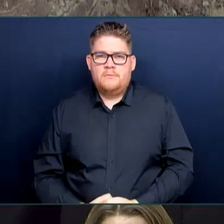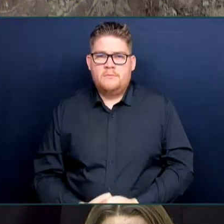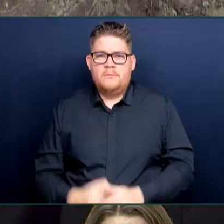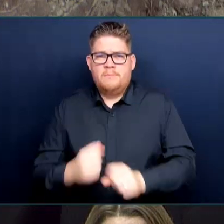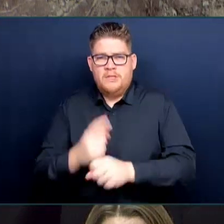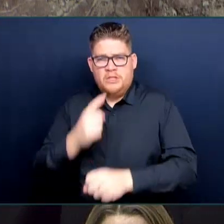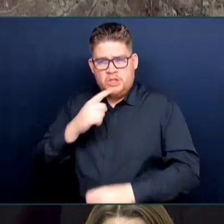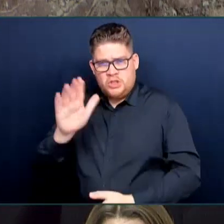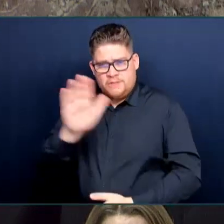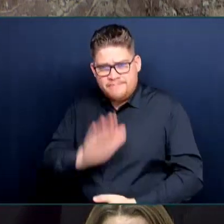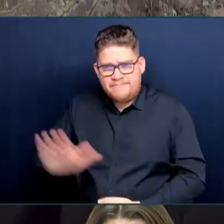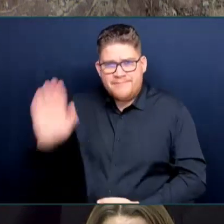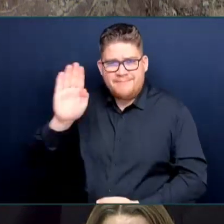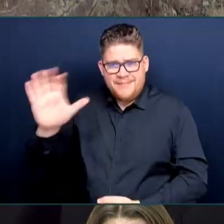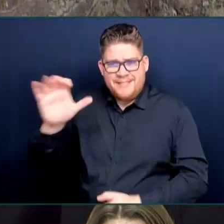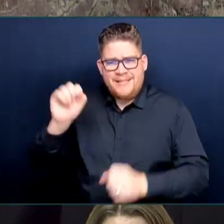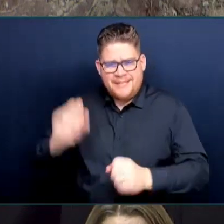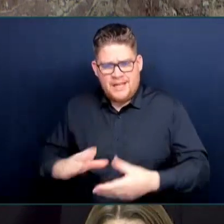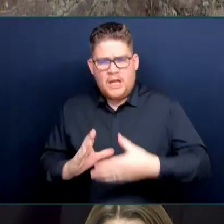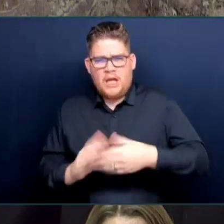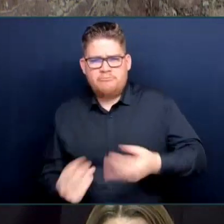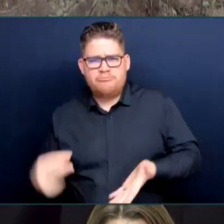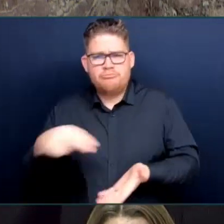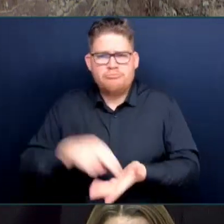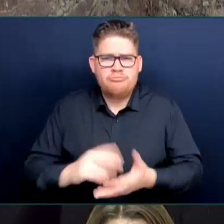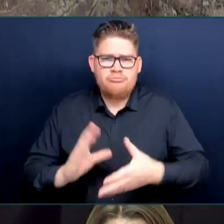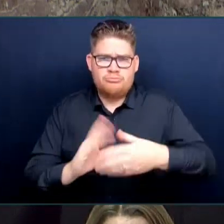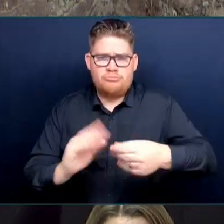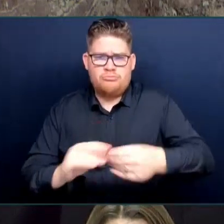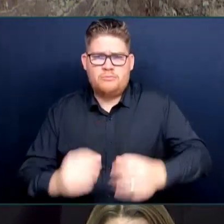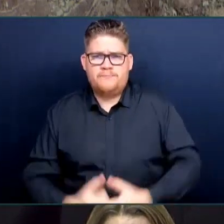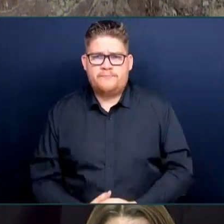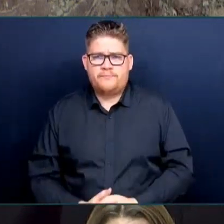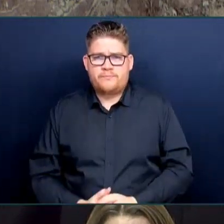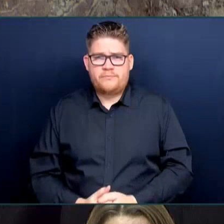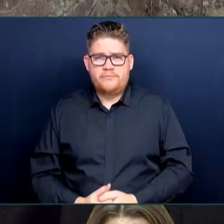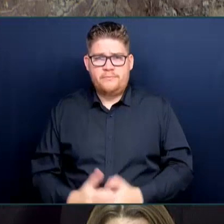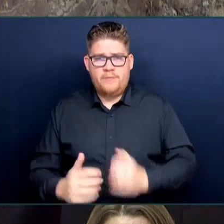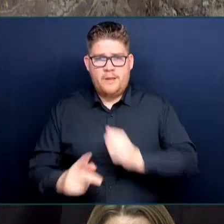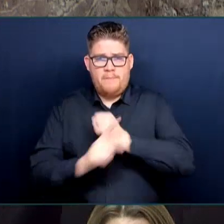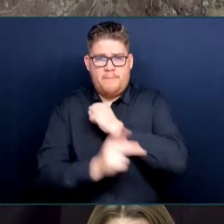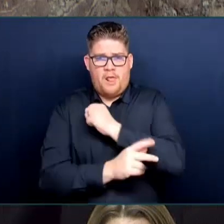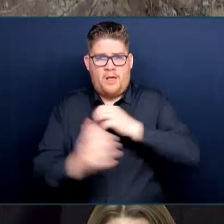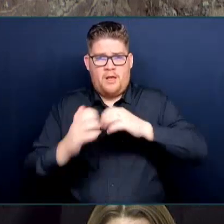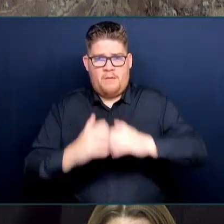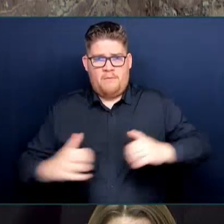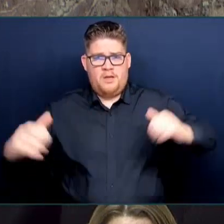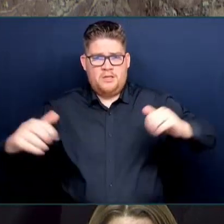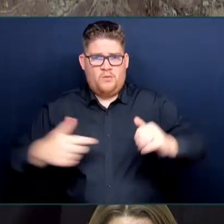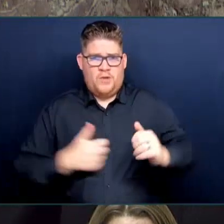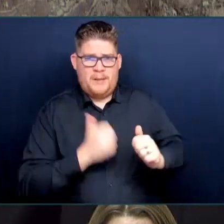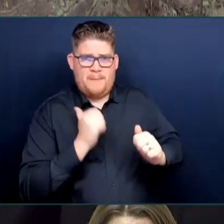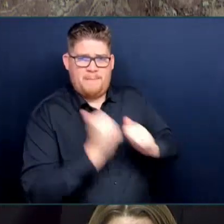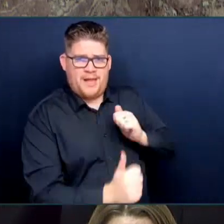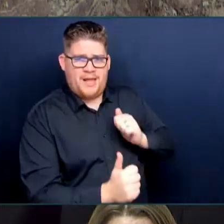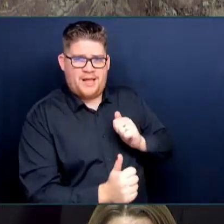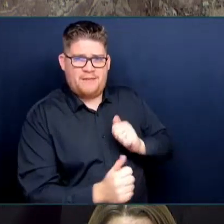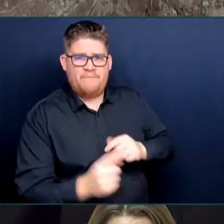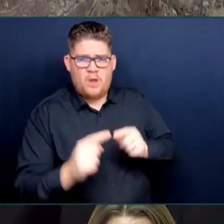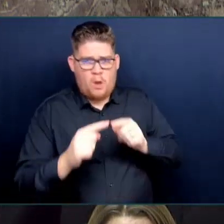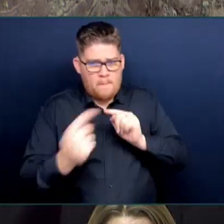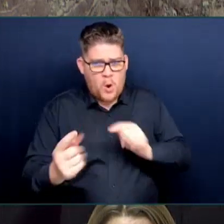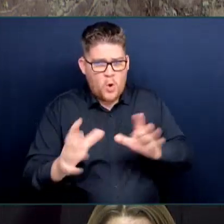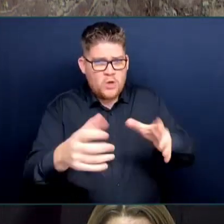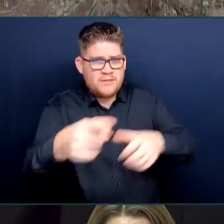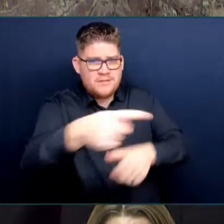That is something that we passed in this House, that the opposition, I believe, supported, notwithstanding their conduct in government in the